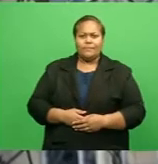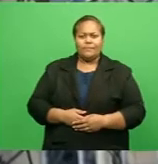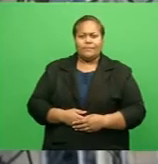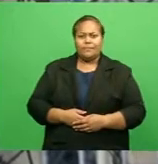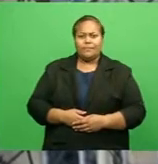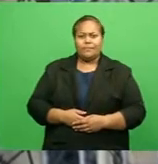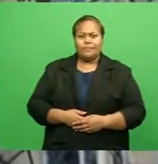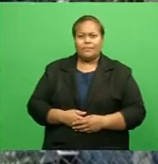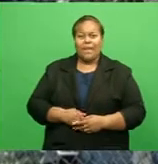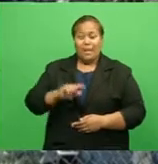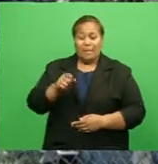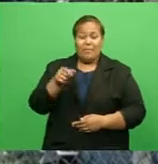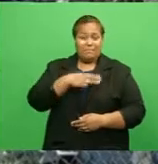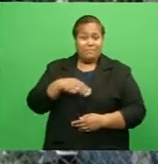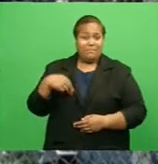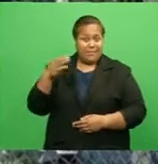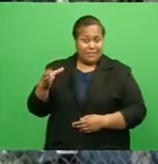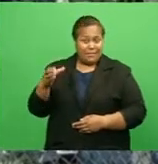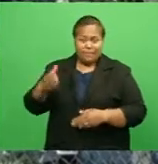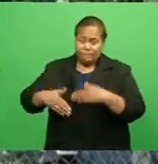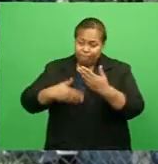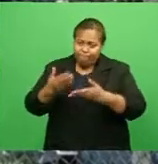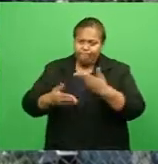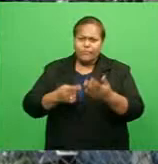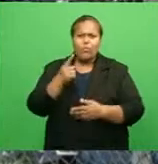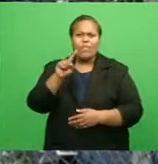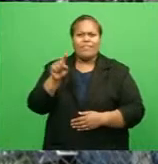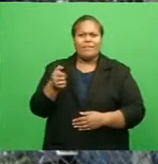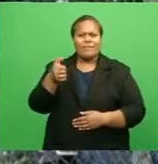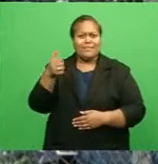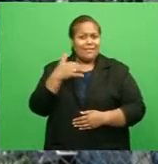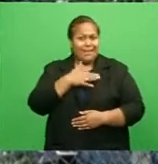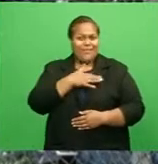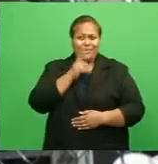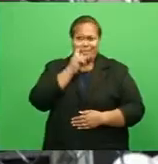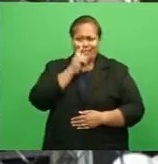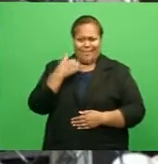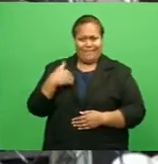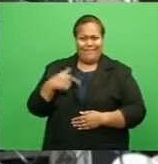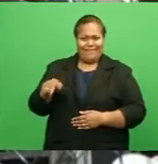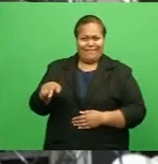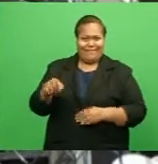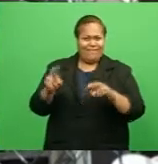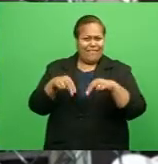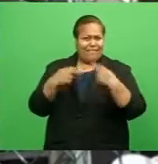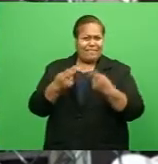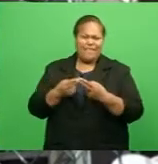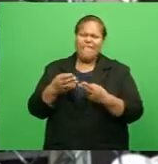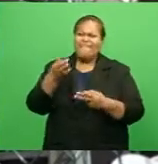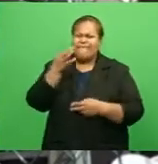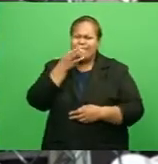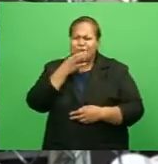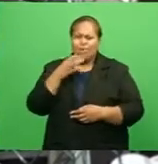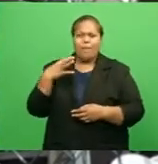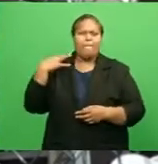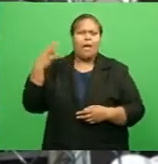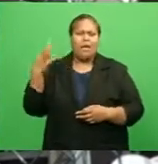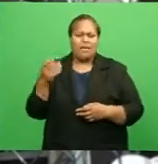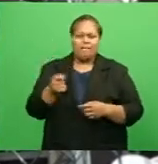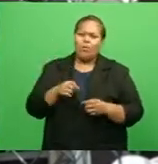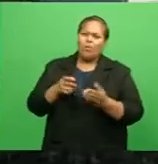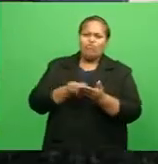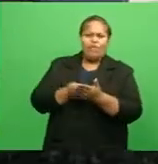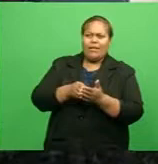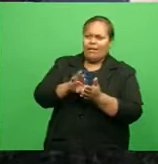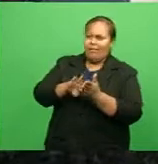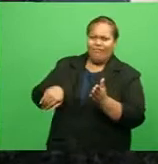Meanwhile, Kumar says out of the 1,600 PRB tenants, a very few had applied for rent waiver. She adds they have extended